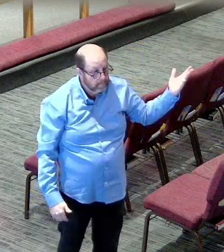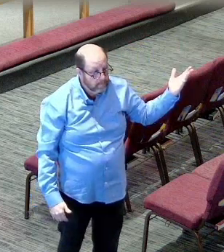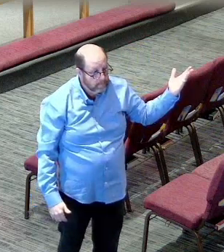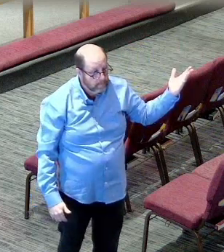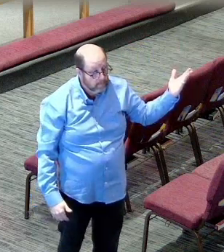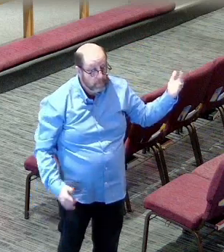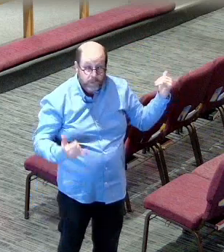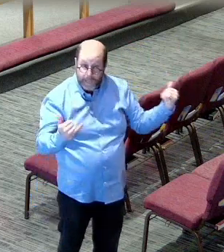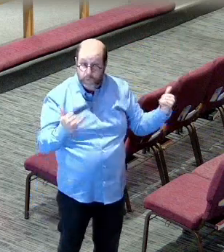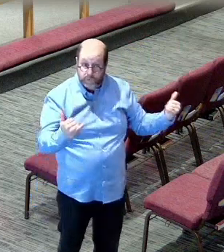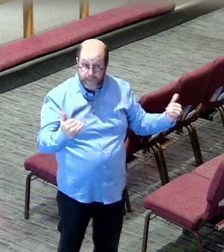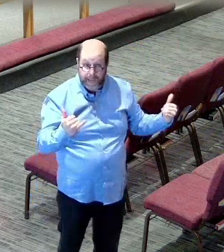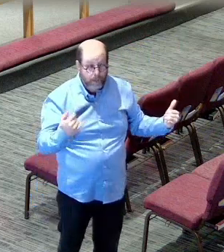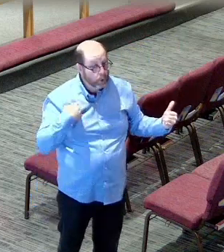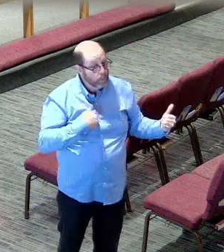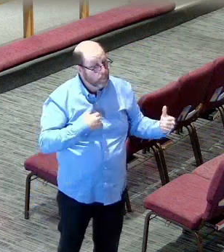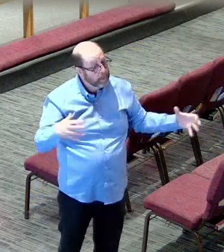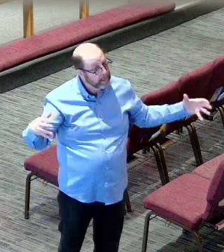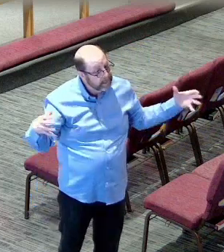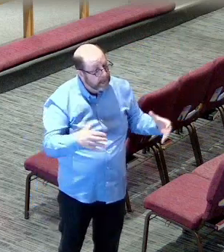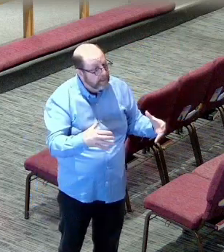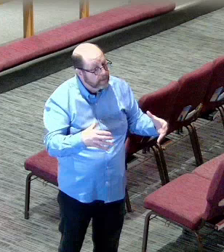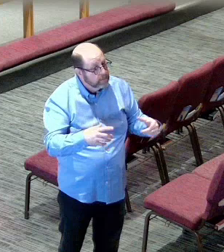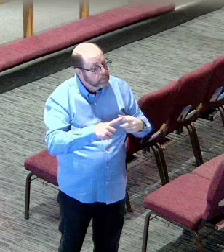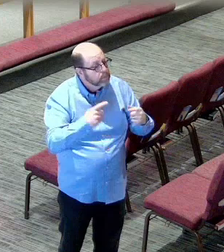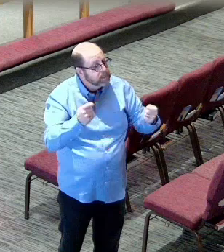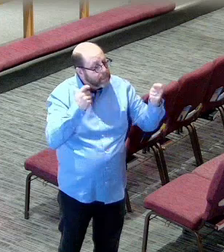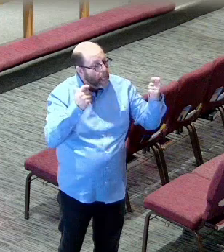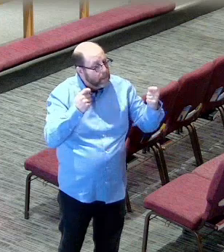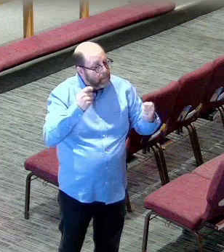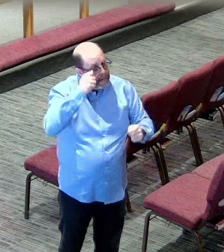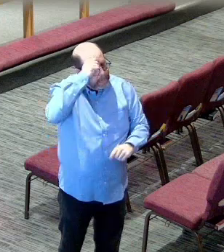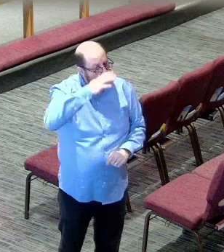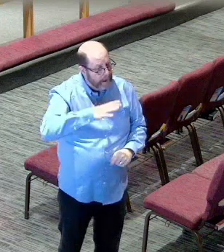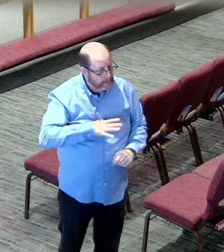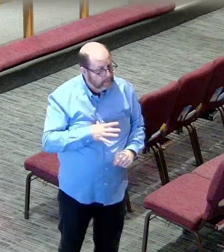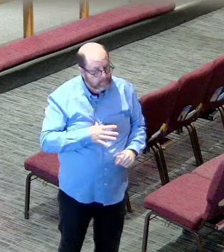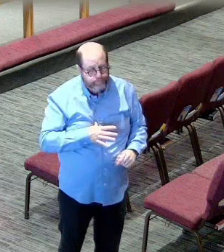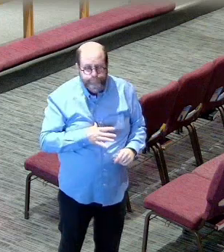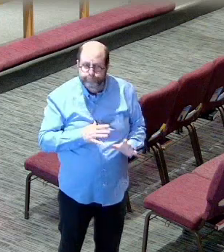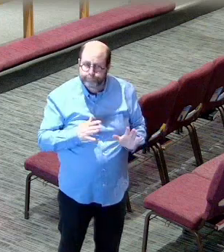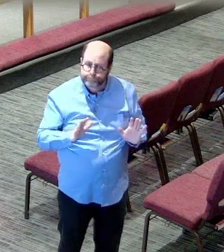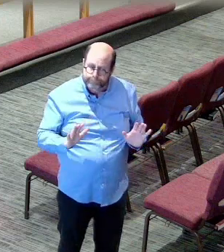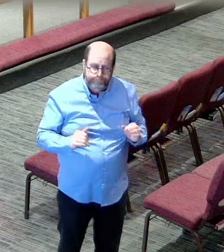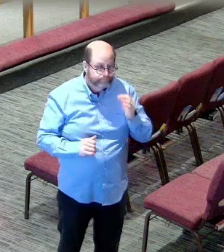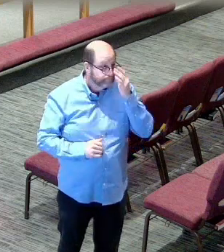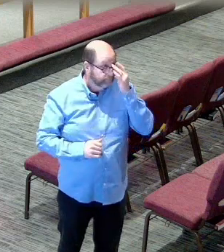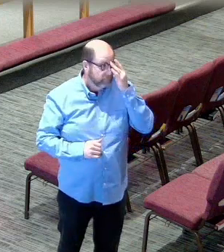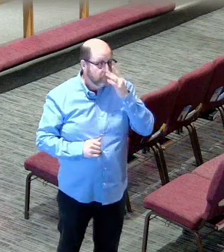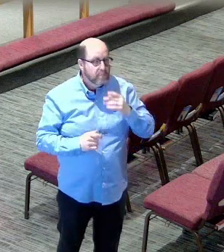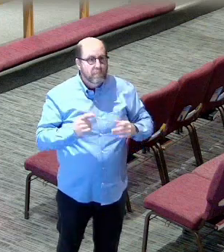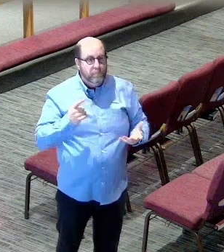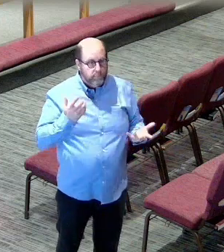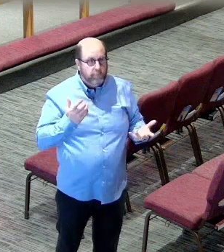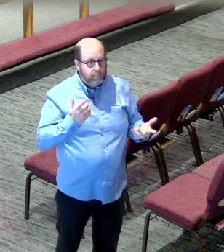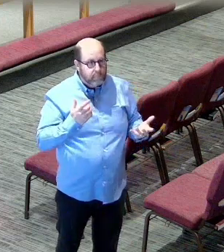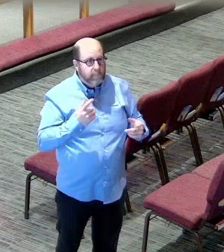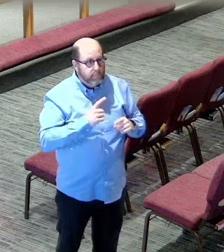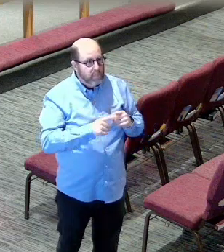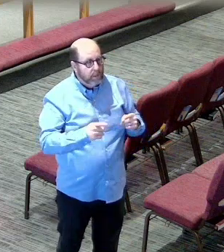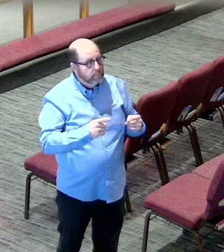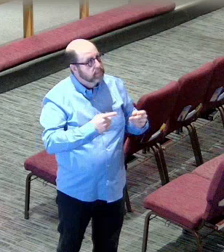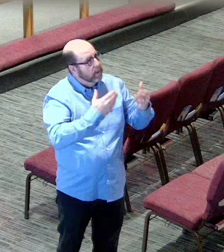Today we gather to celebrate a man. Though it is fitting to thank God for Martin